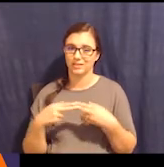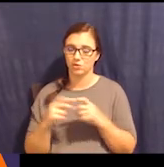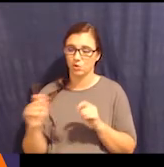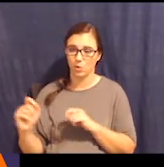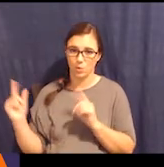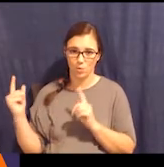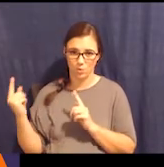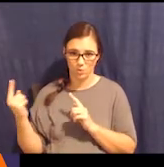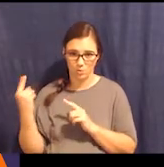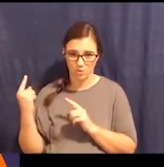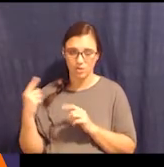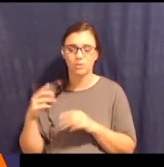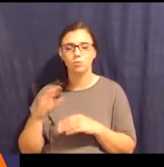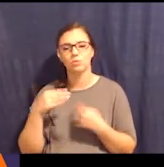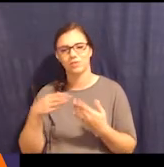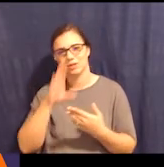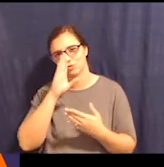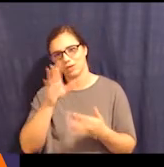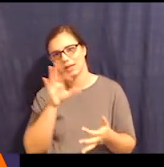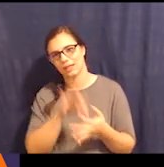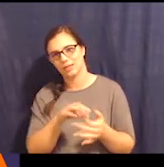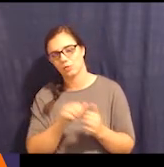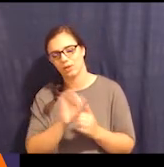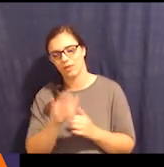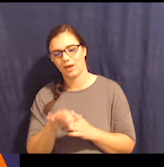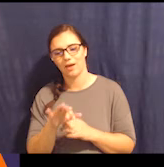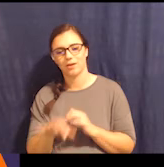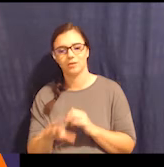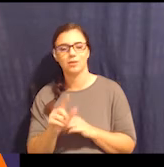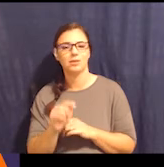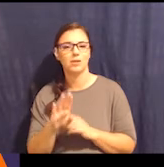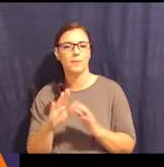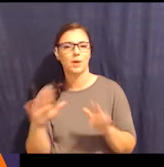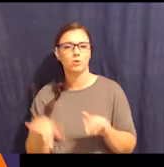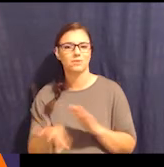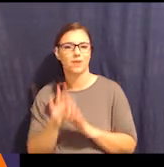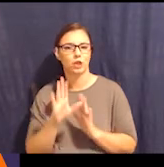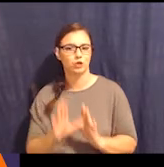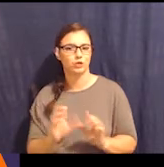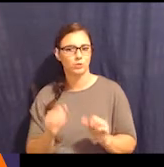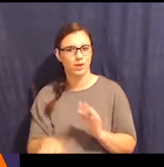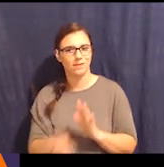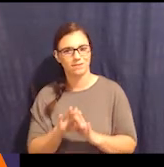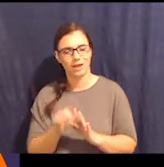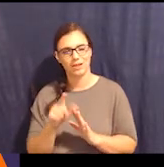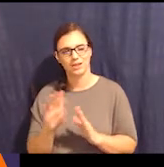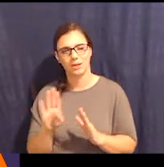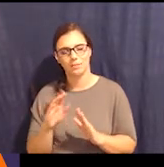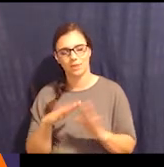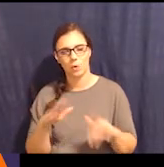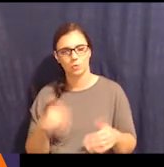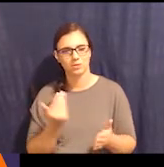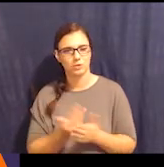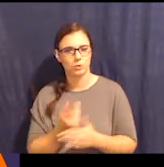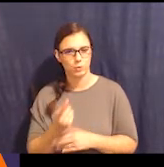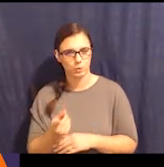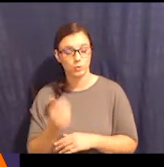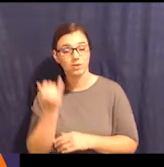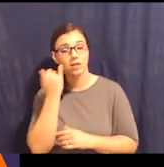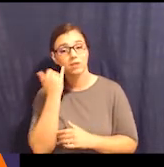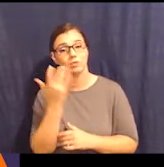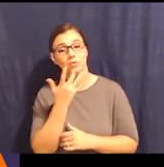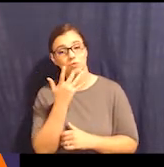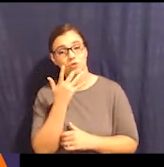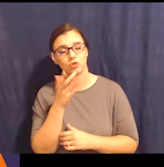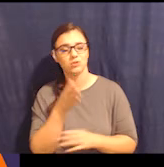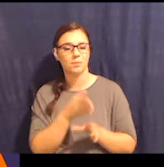Finder so that you can find a clubhouse closest to you. But if you want to go to their main website just to learn more about